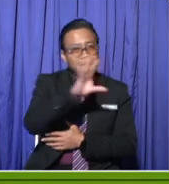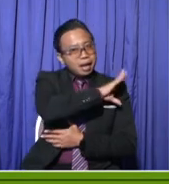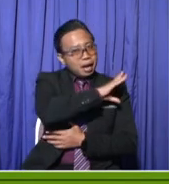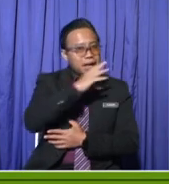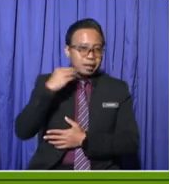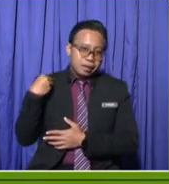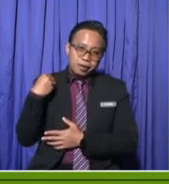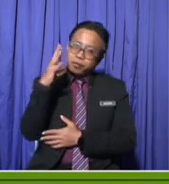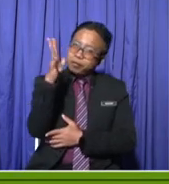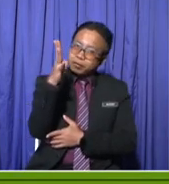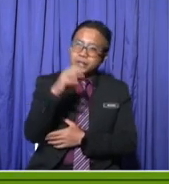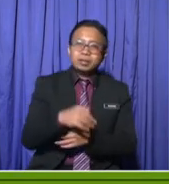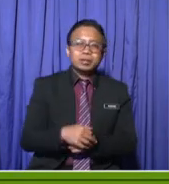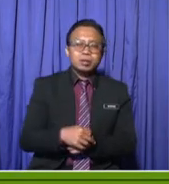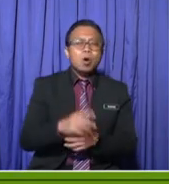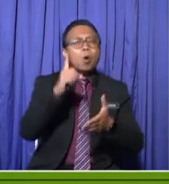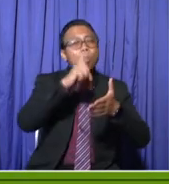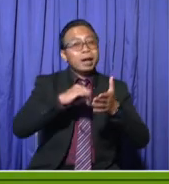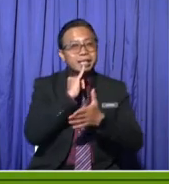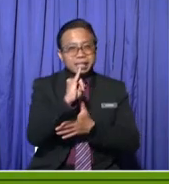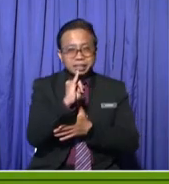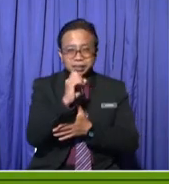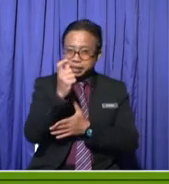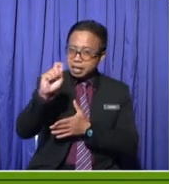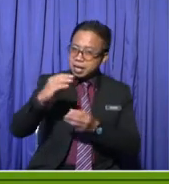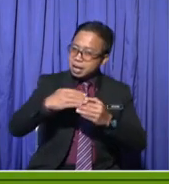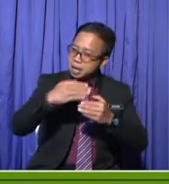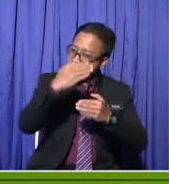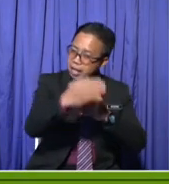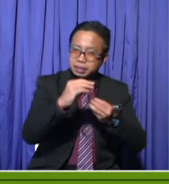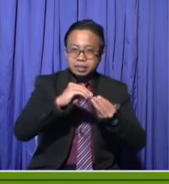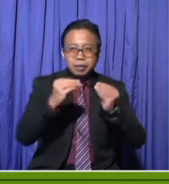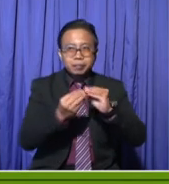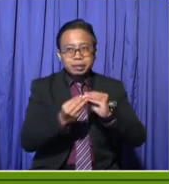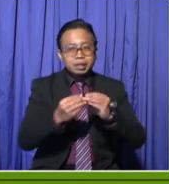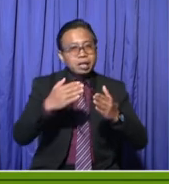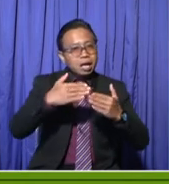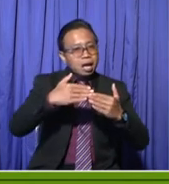15. What is the next number after 9?